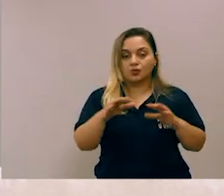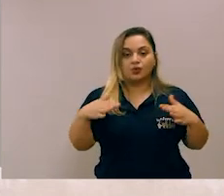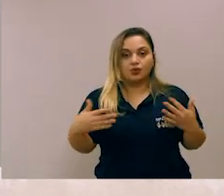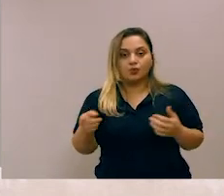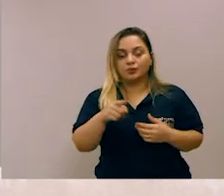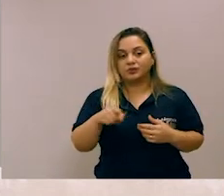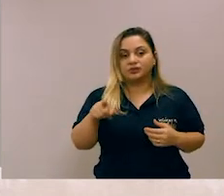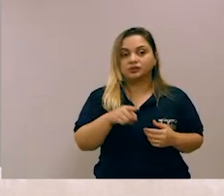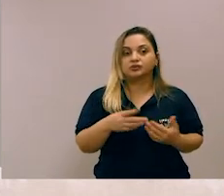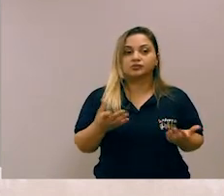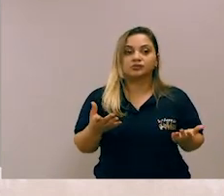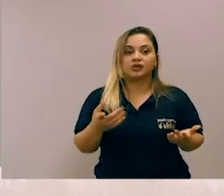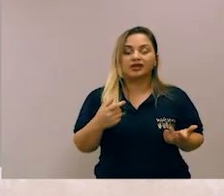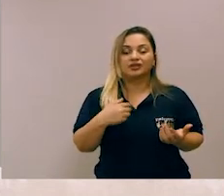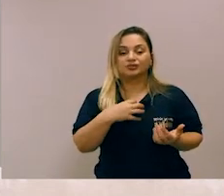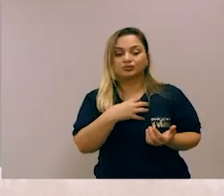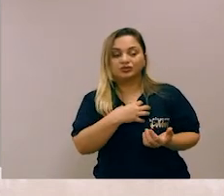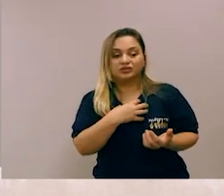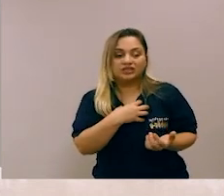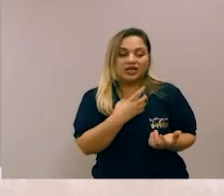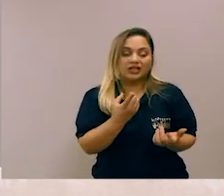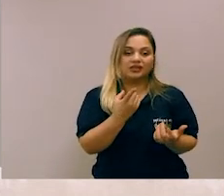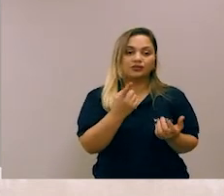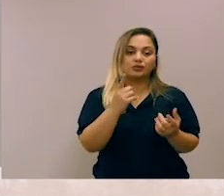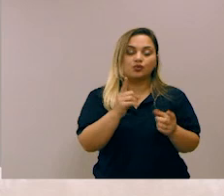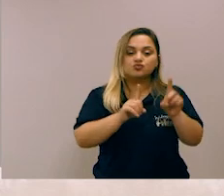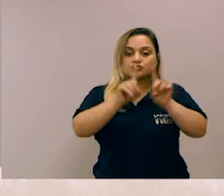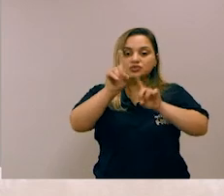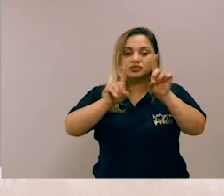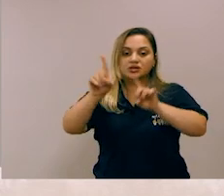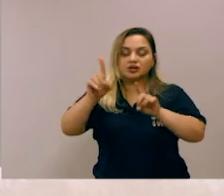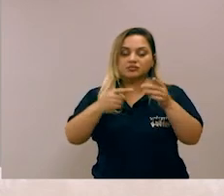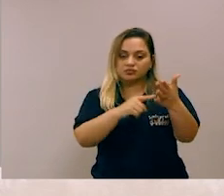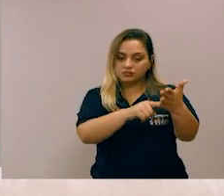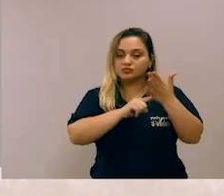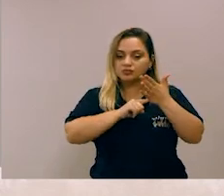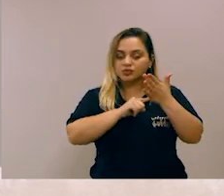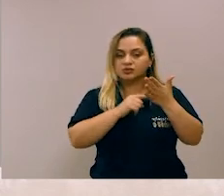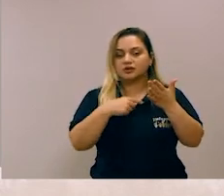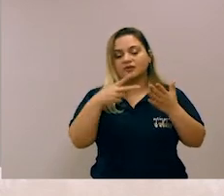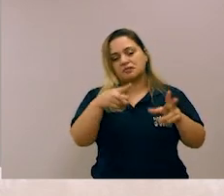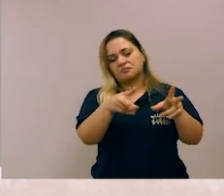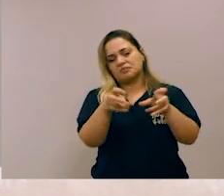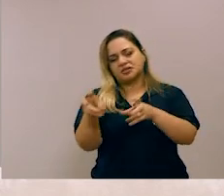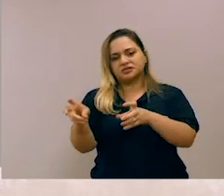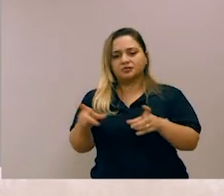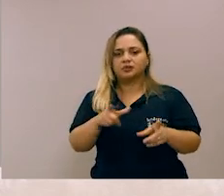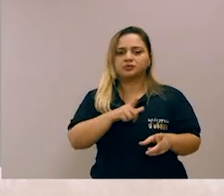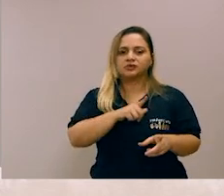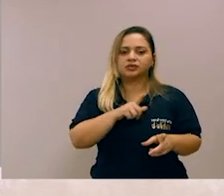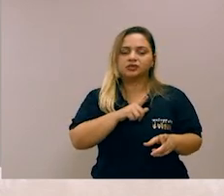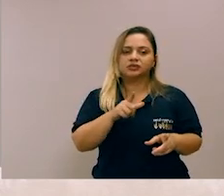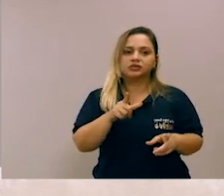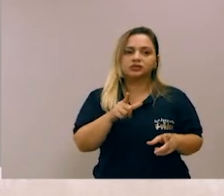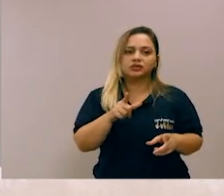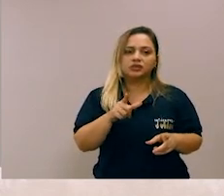improved to make decisions. I will not speak empirically, but the way the data was shown, we realized that